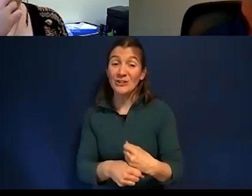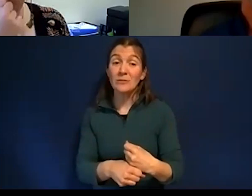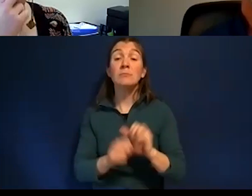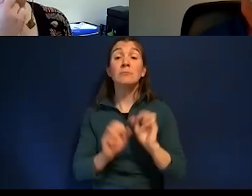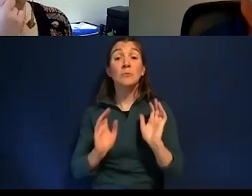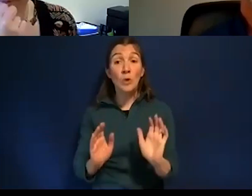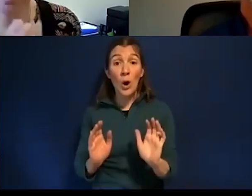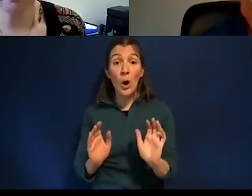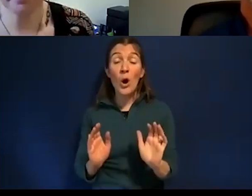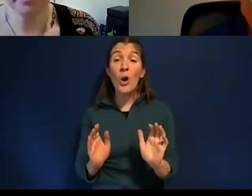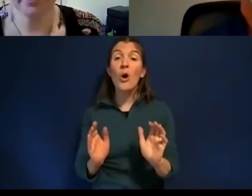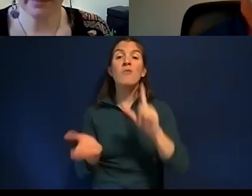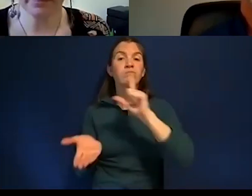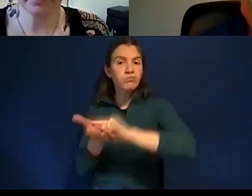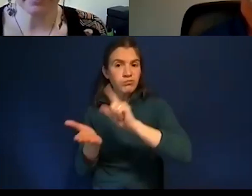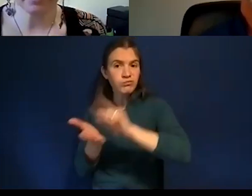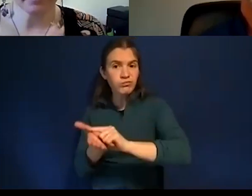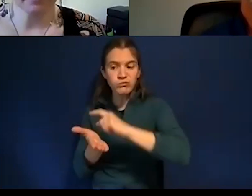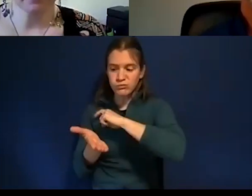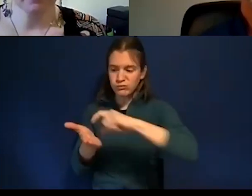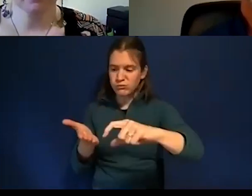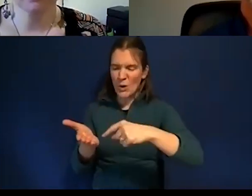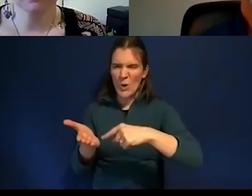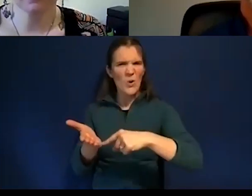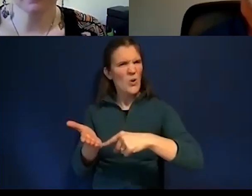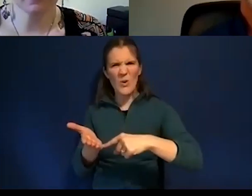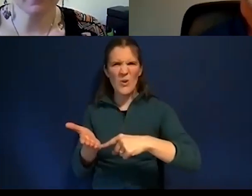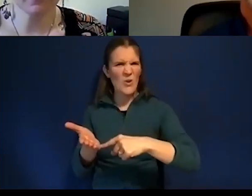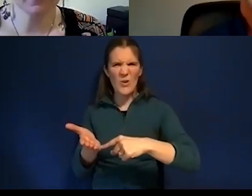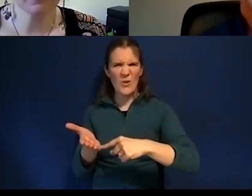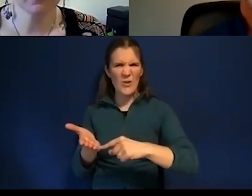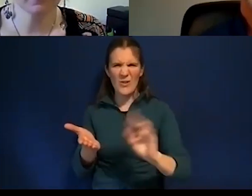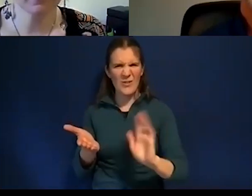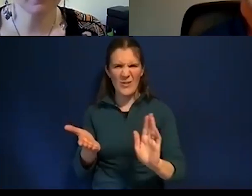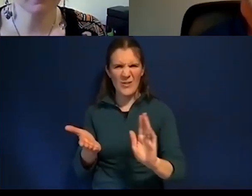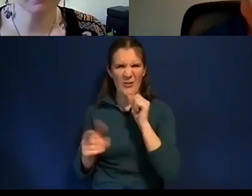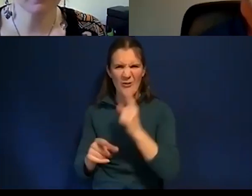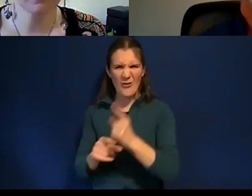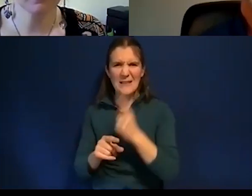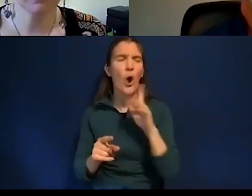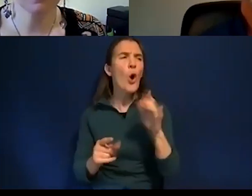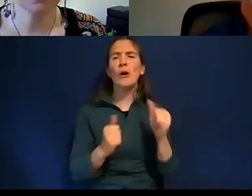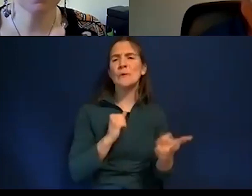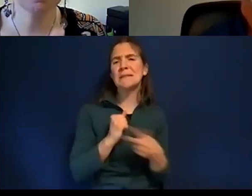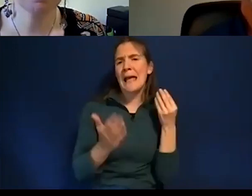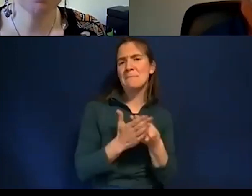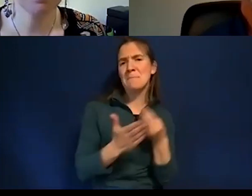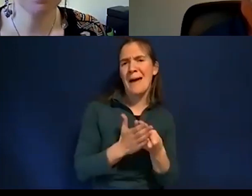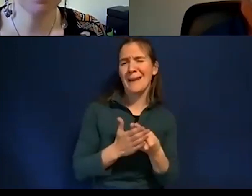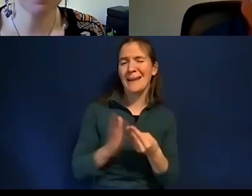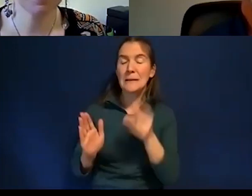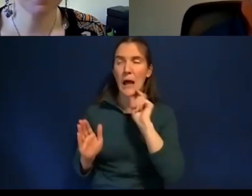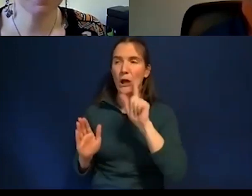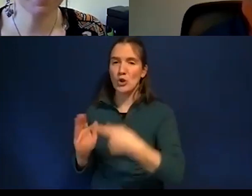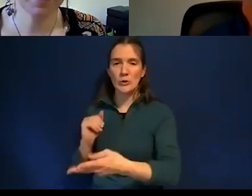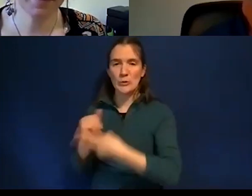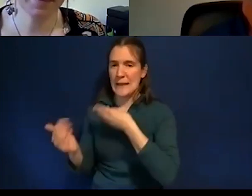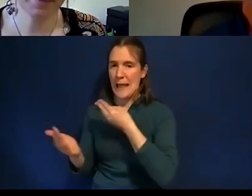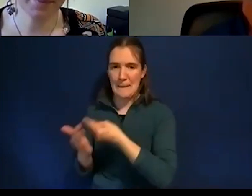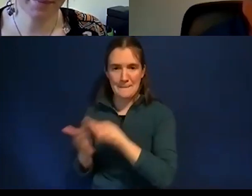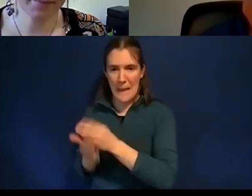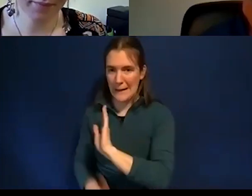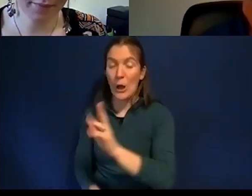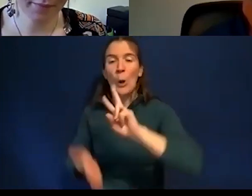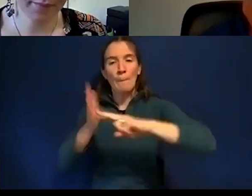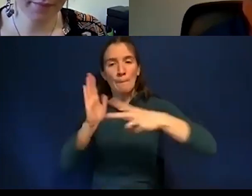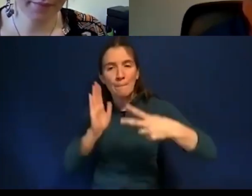It was reported in the Reformer rather unfairly, I think, as a money-saving measure, and it is much more, it has become much more